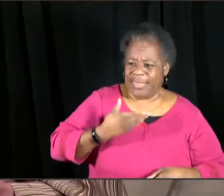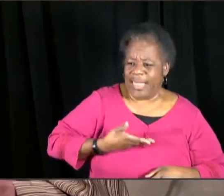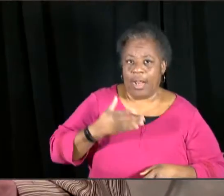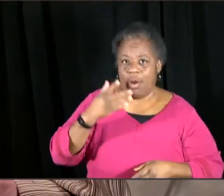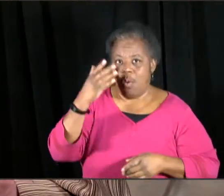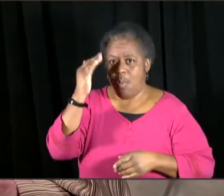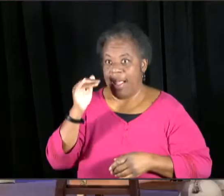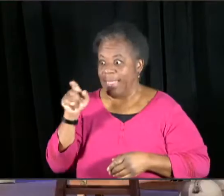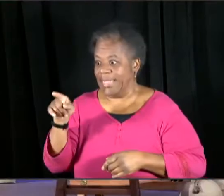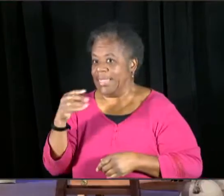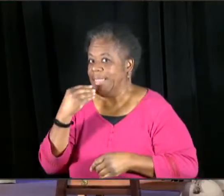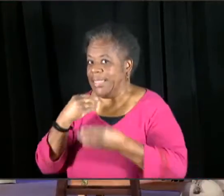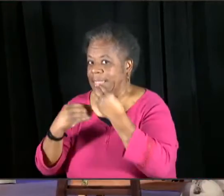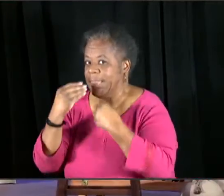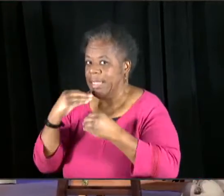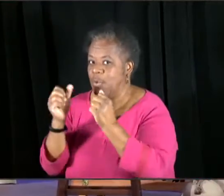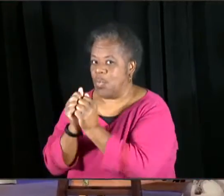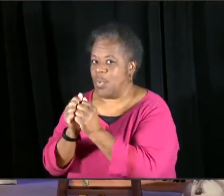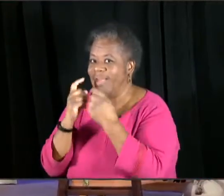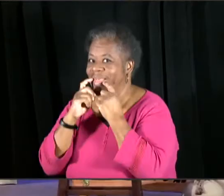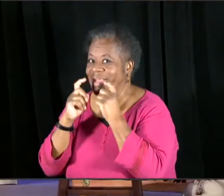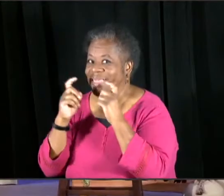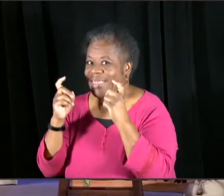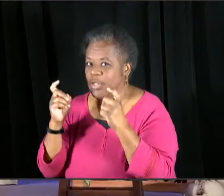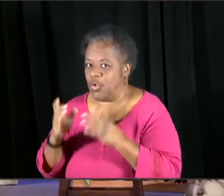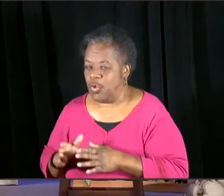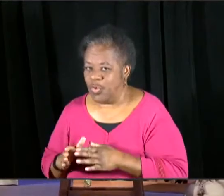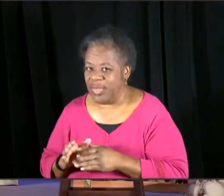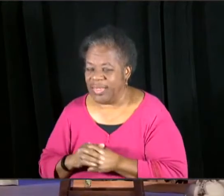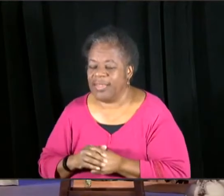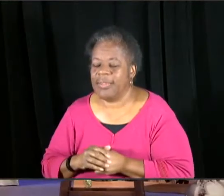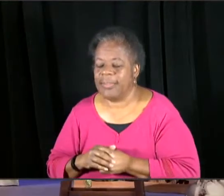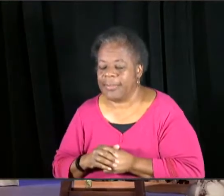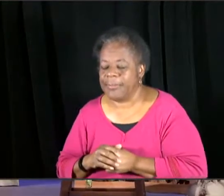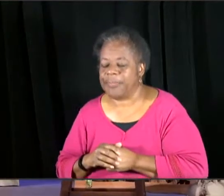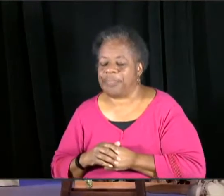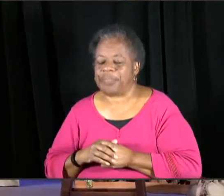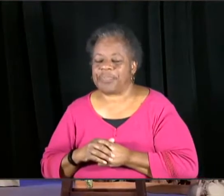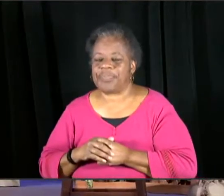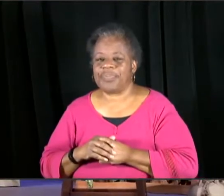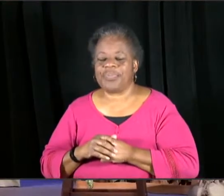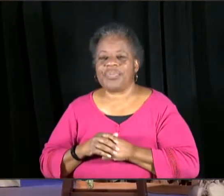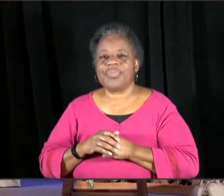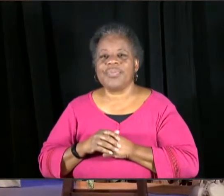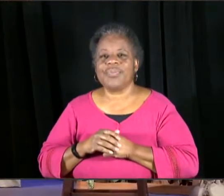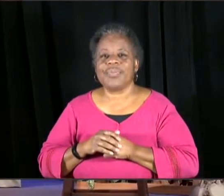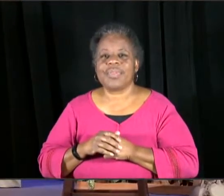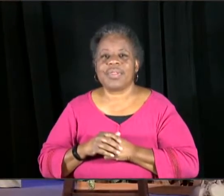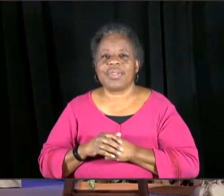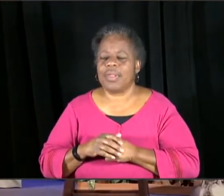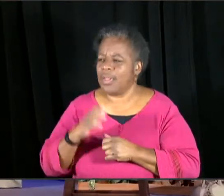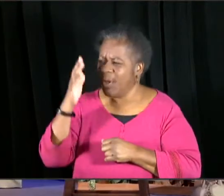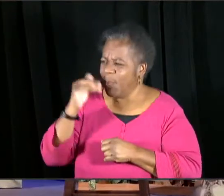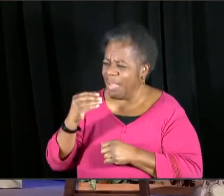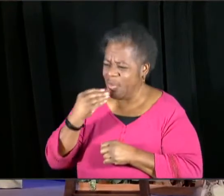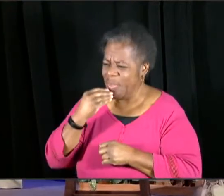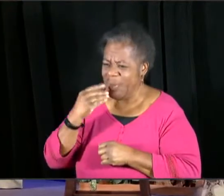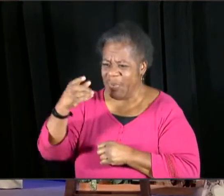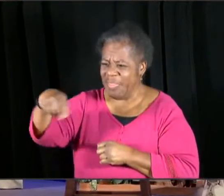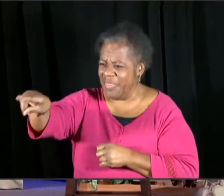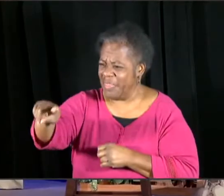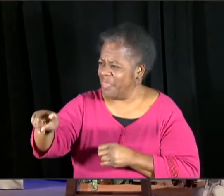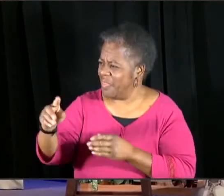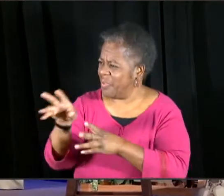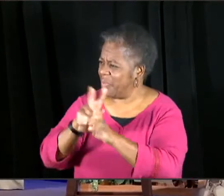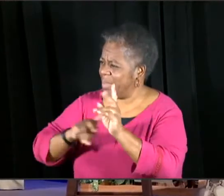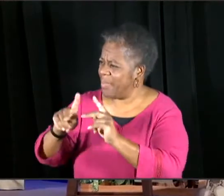sinners, a very un-rabbi-like thing to do. "Why do you eat with these people?"